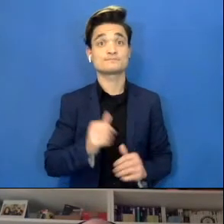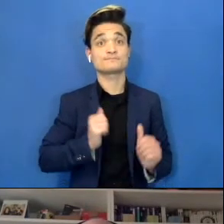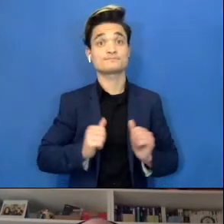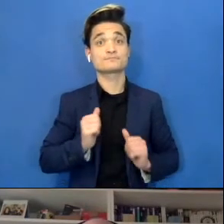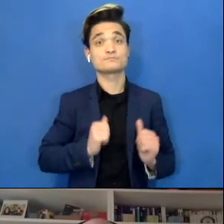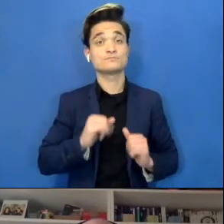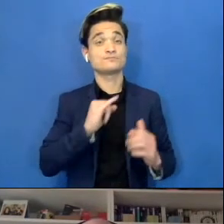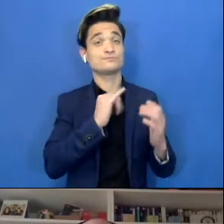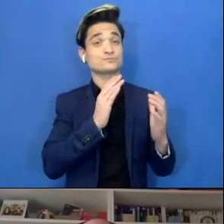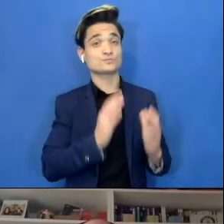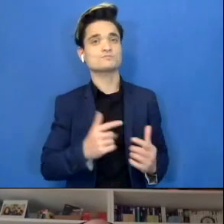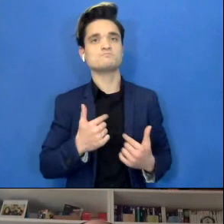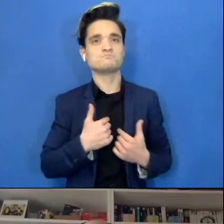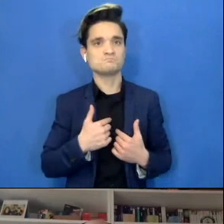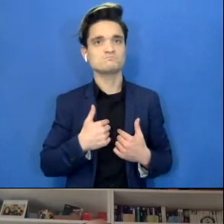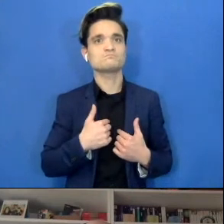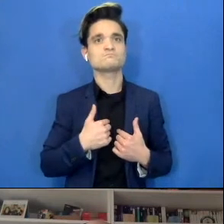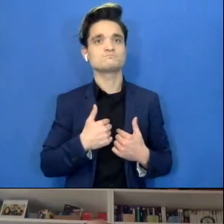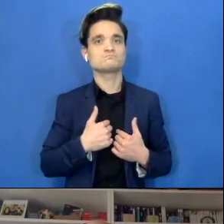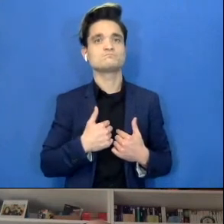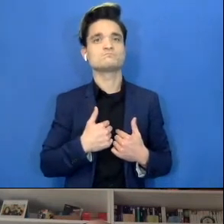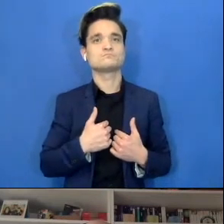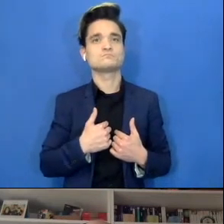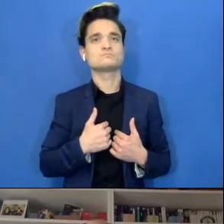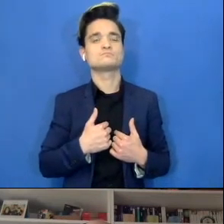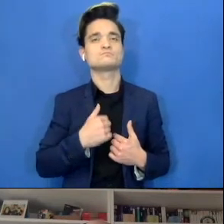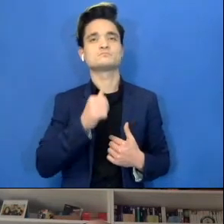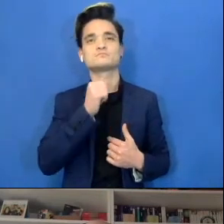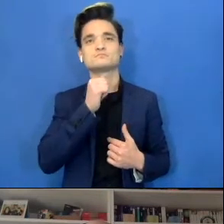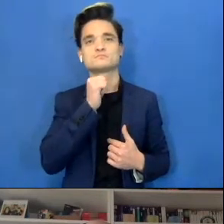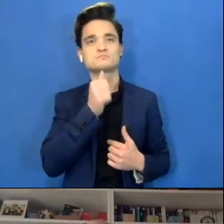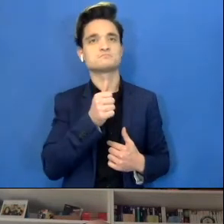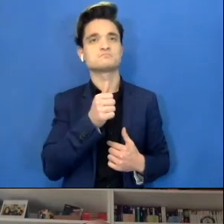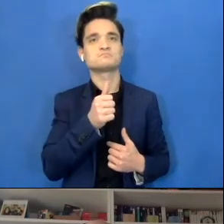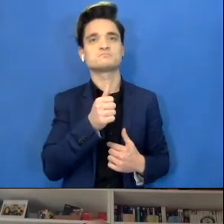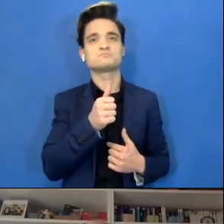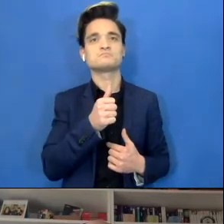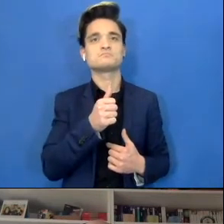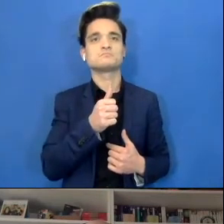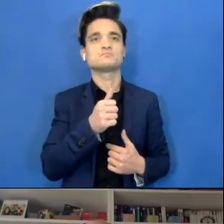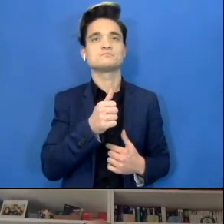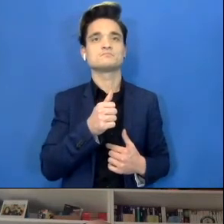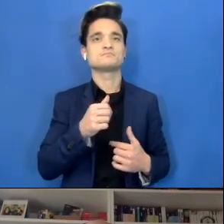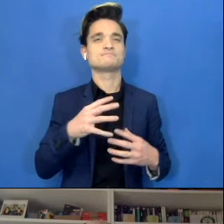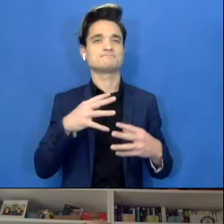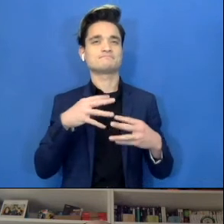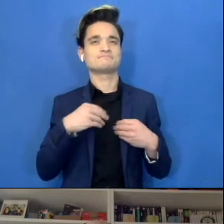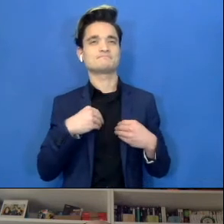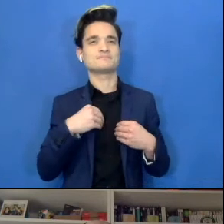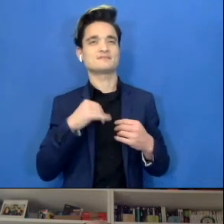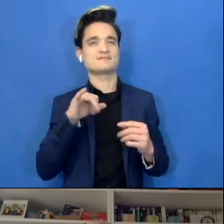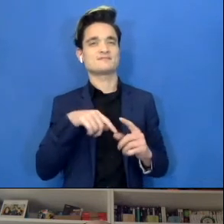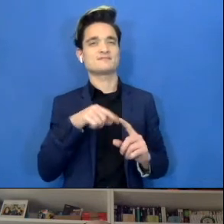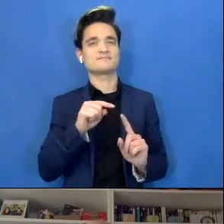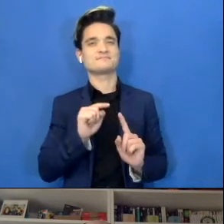actual real slaps and punches. They can go so horribly wrong and are absolutely not needed. I wouldn't even fake